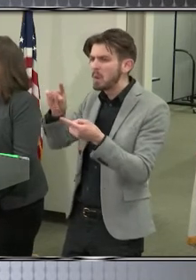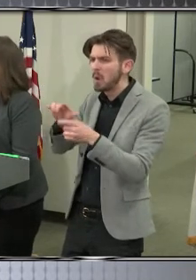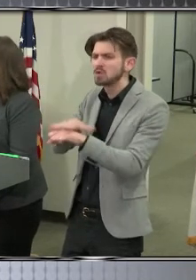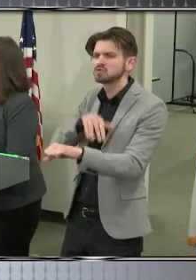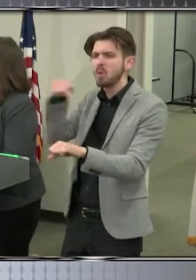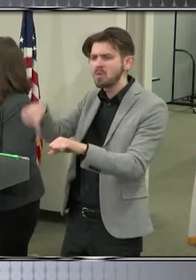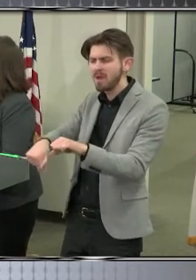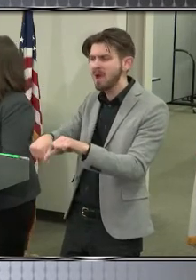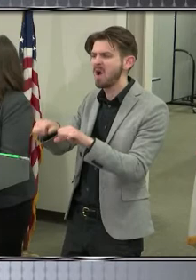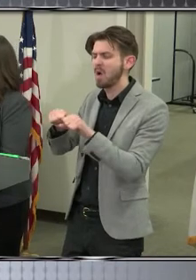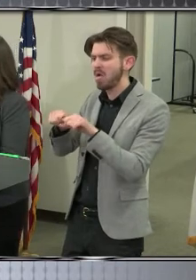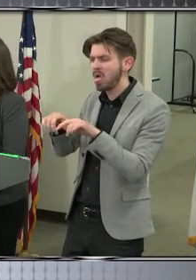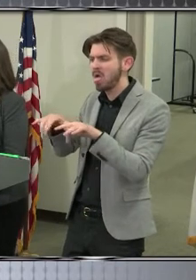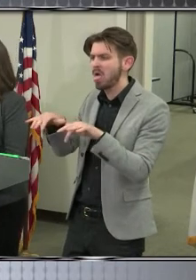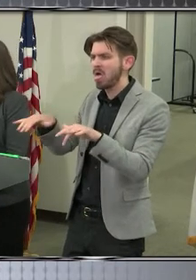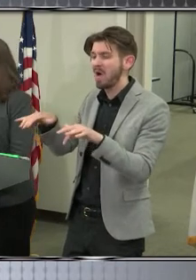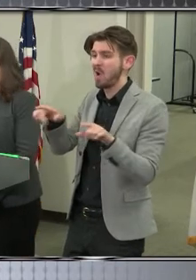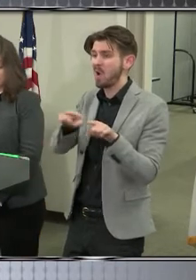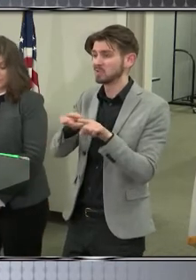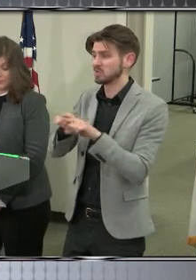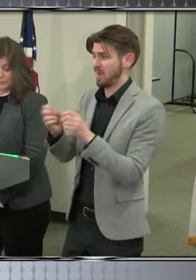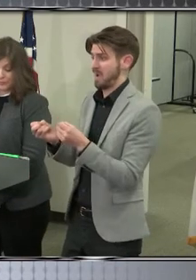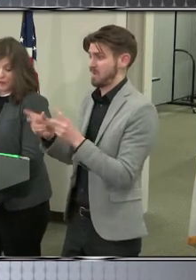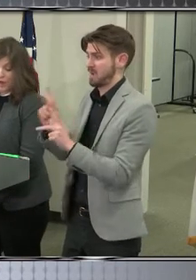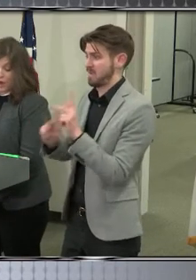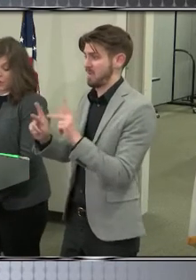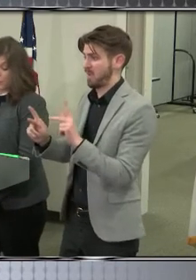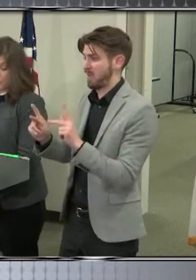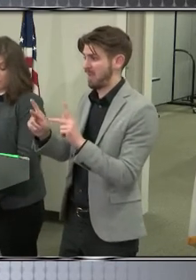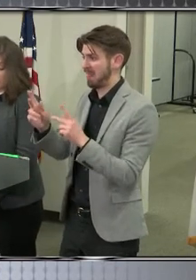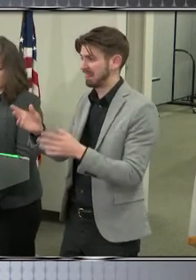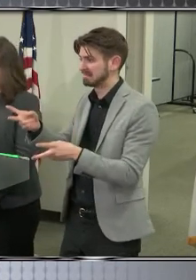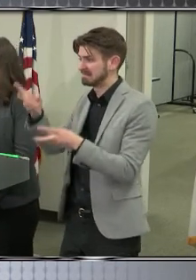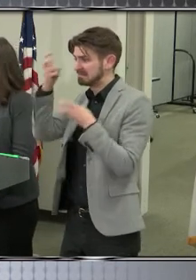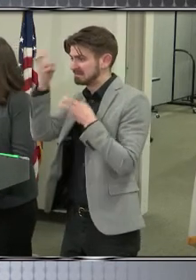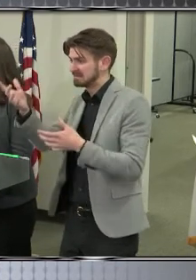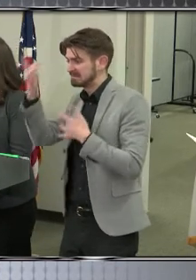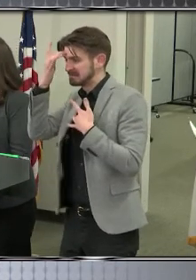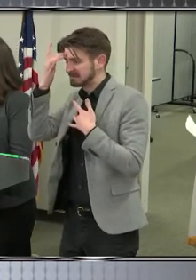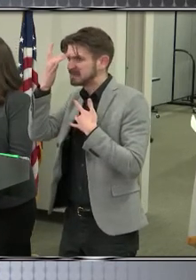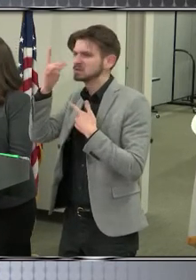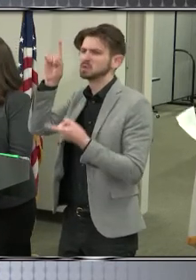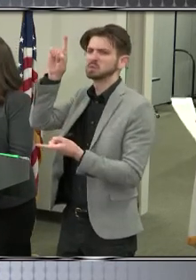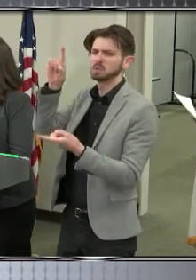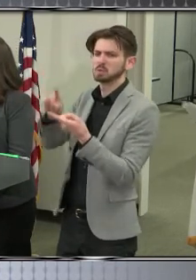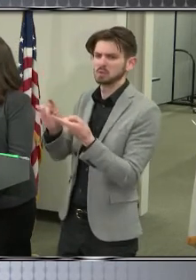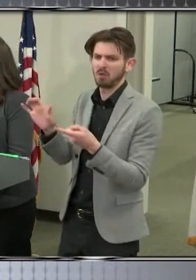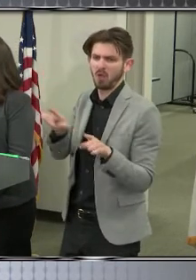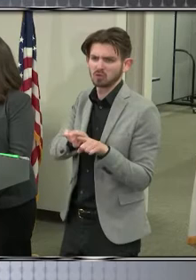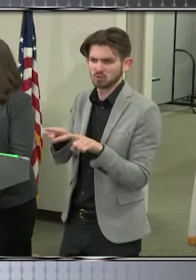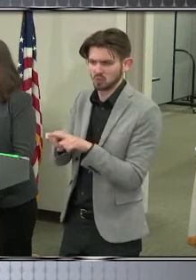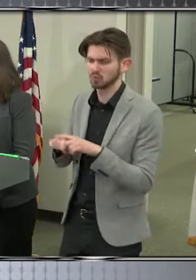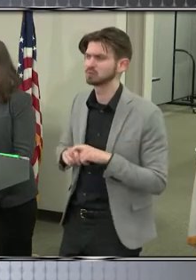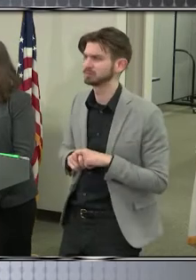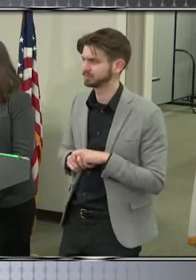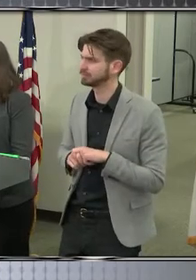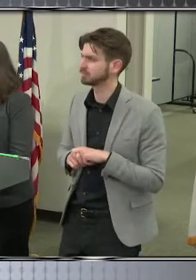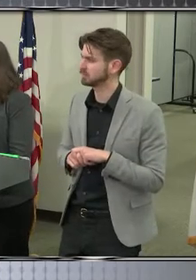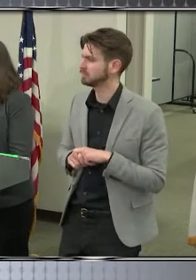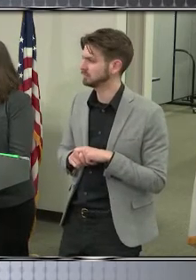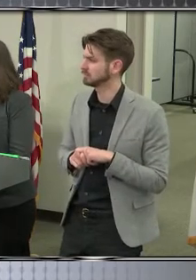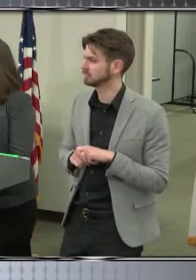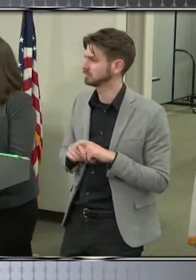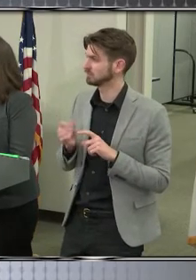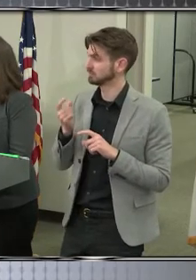and reduce the number of people infected. Although we are currently faced with responding to a new virus,